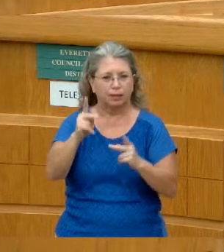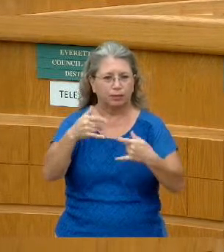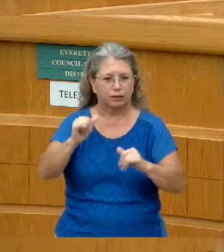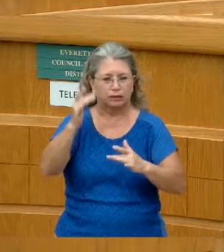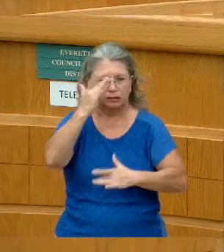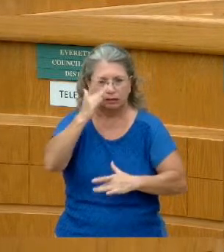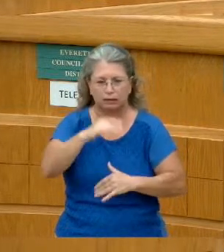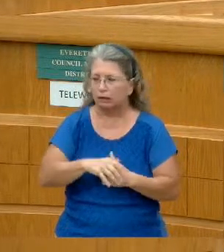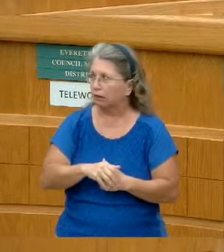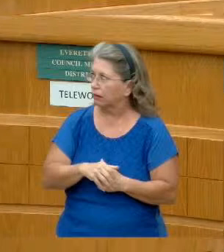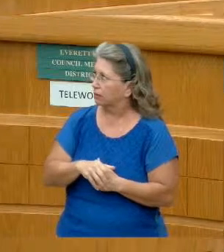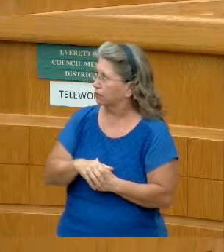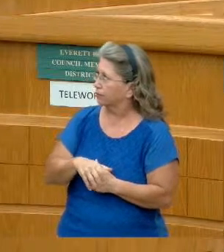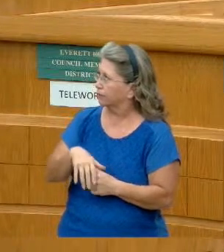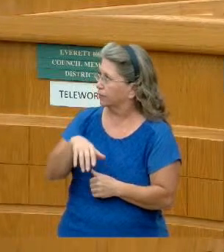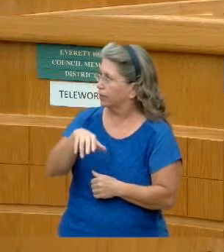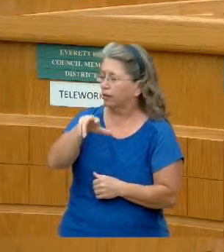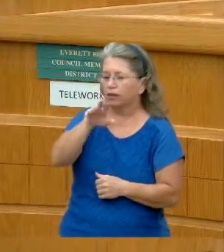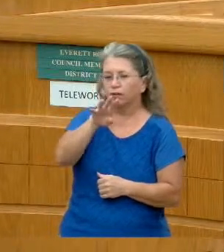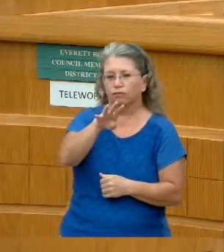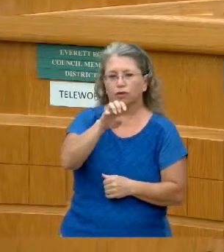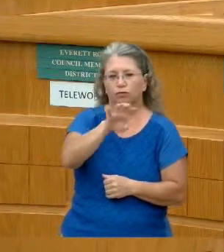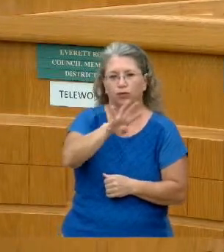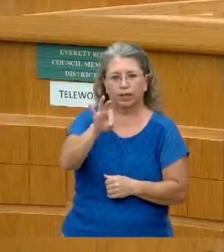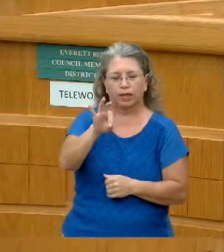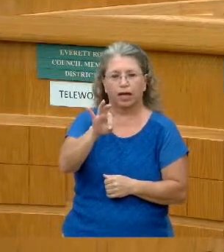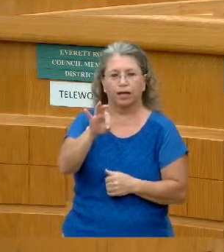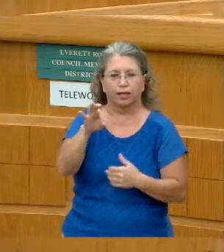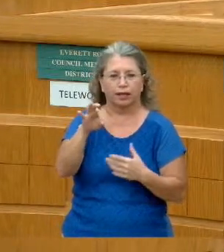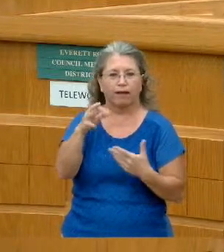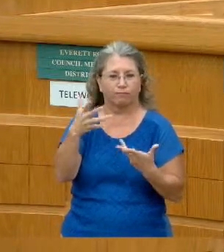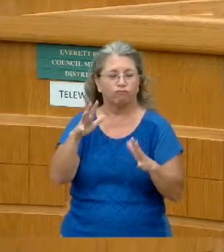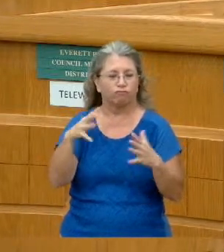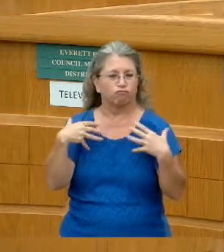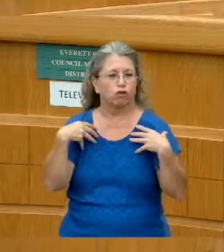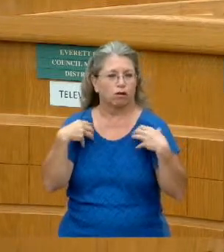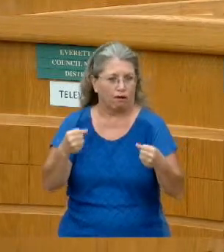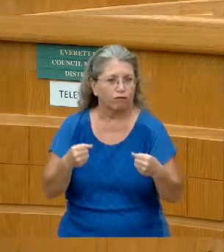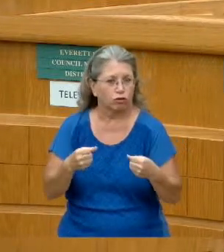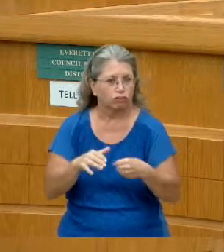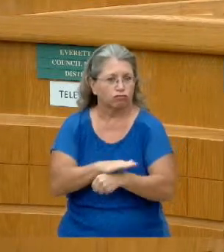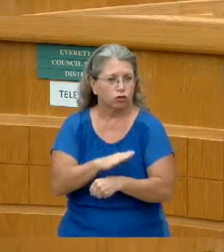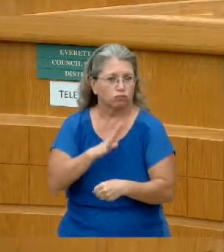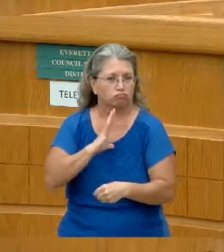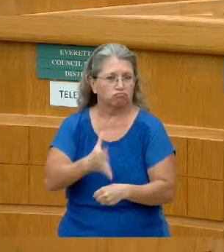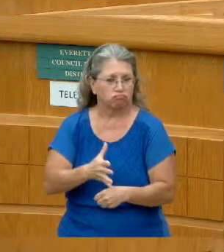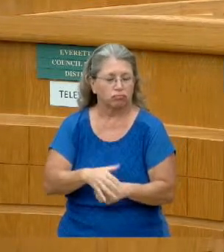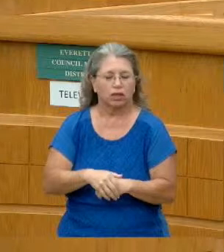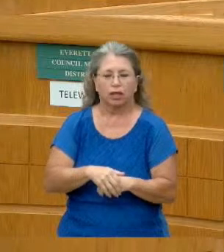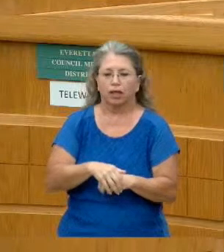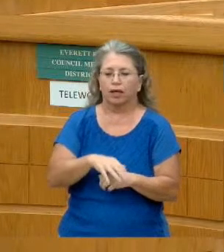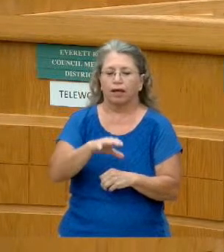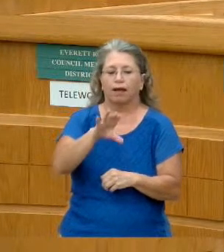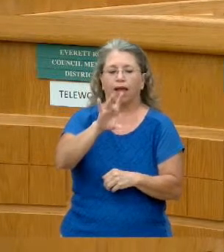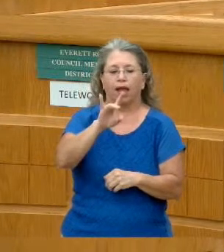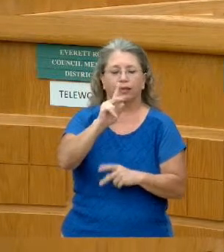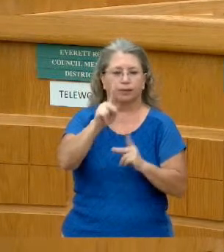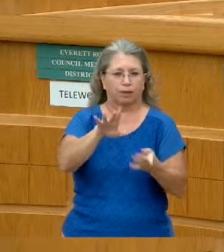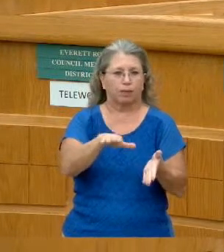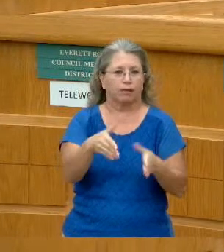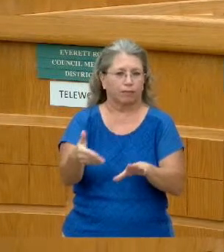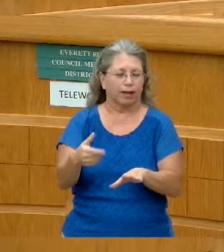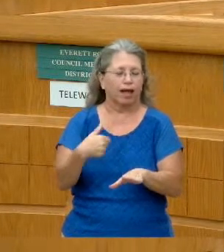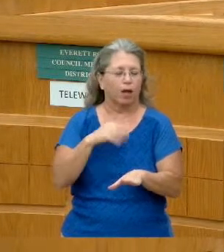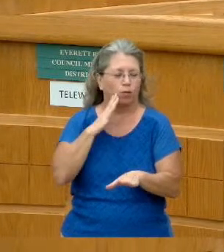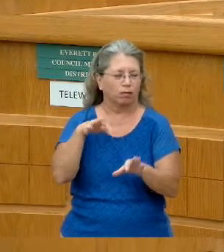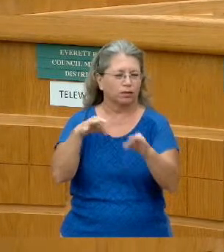recovered, and we have 18 deaths, and I'll go over those in a minute. In total, when